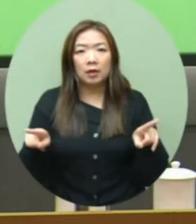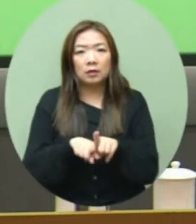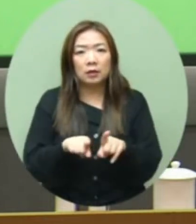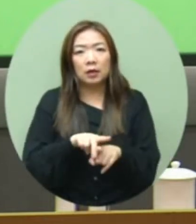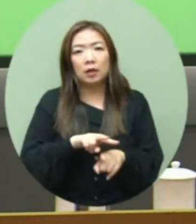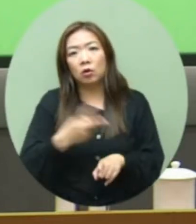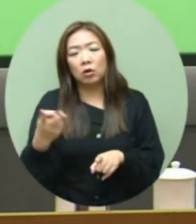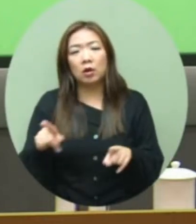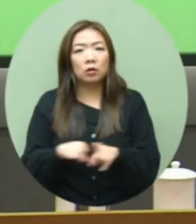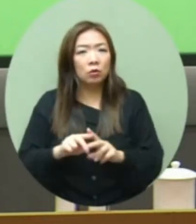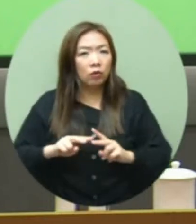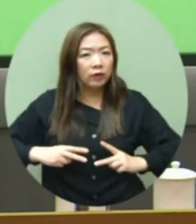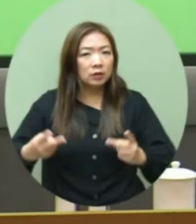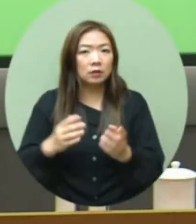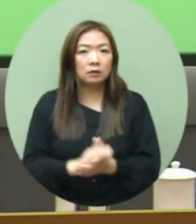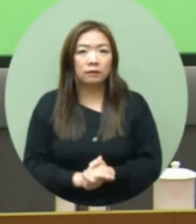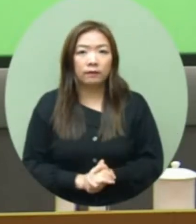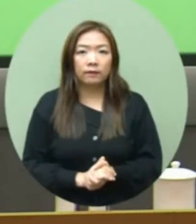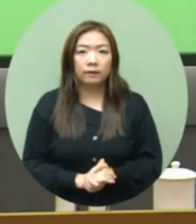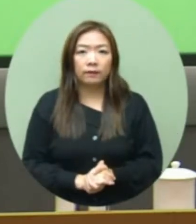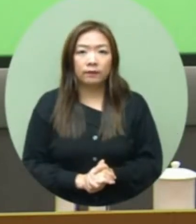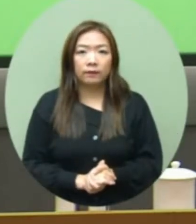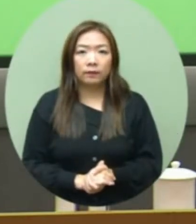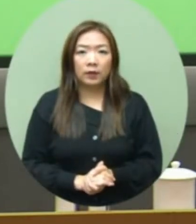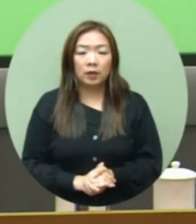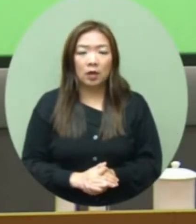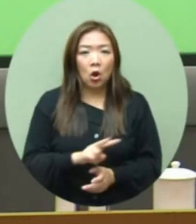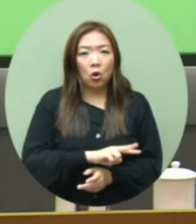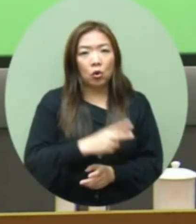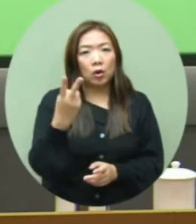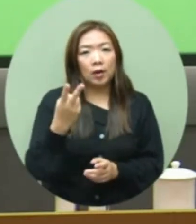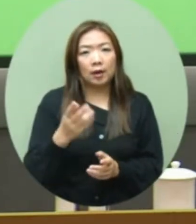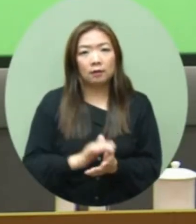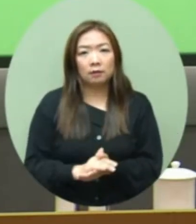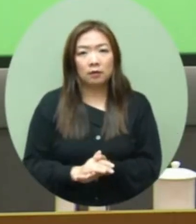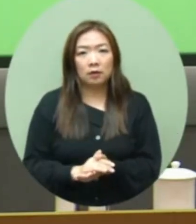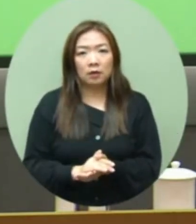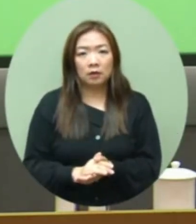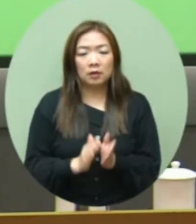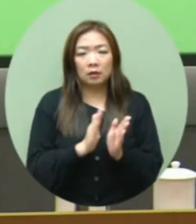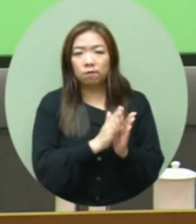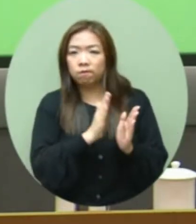lives. My theme is reform for